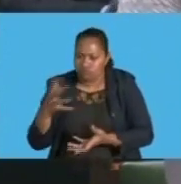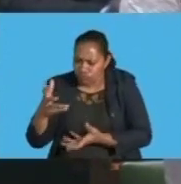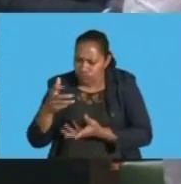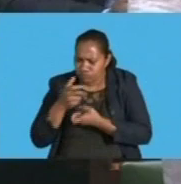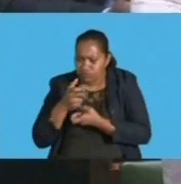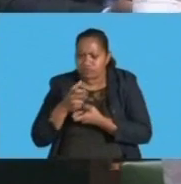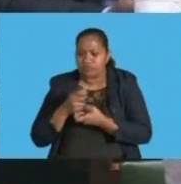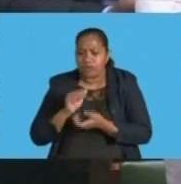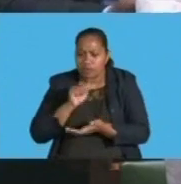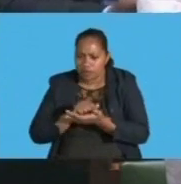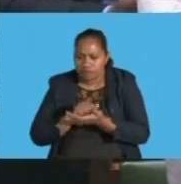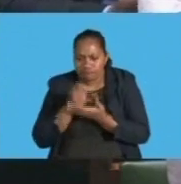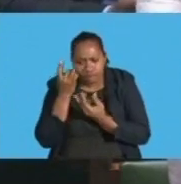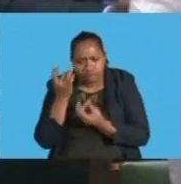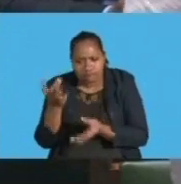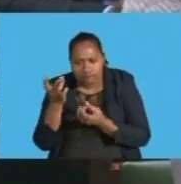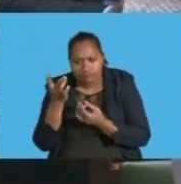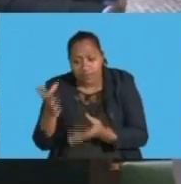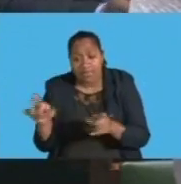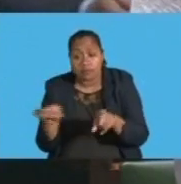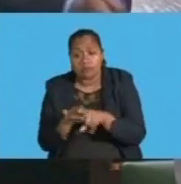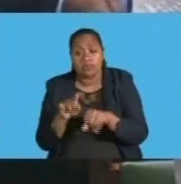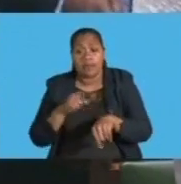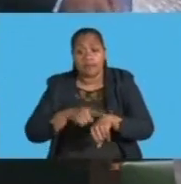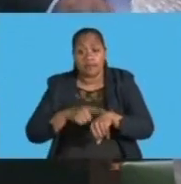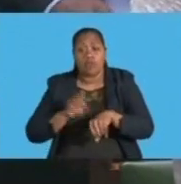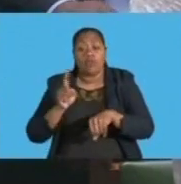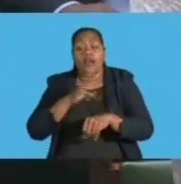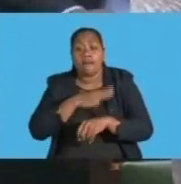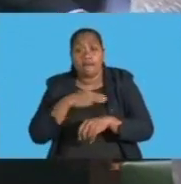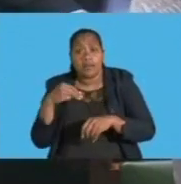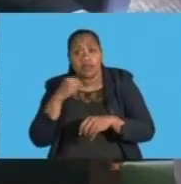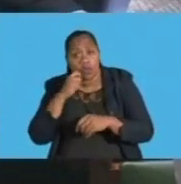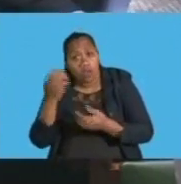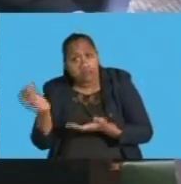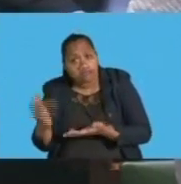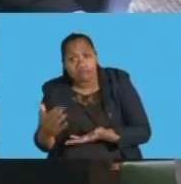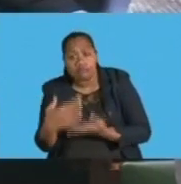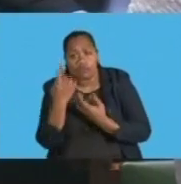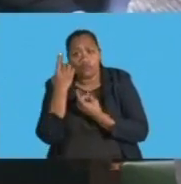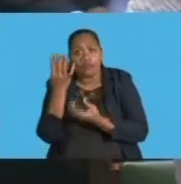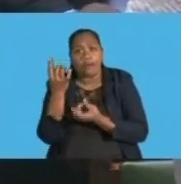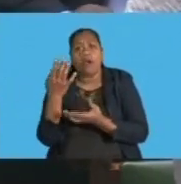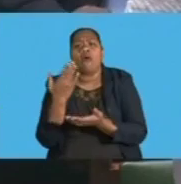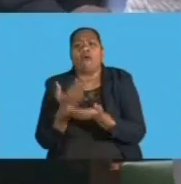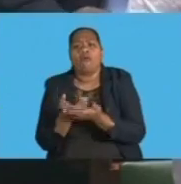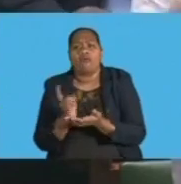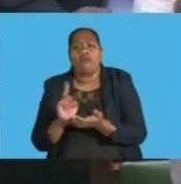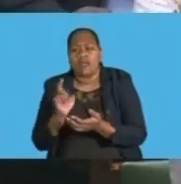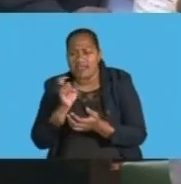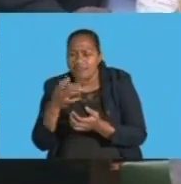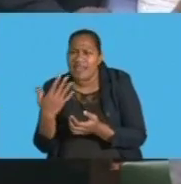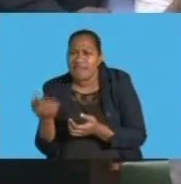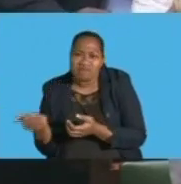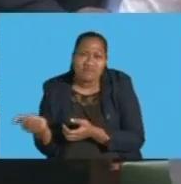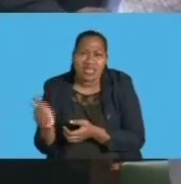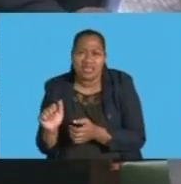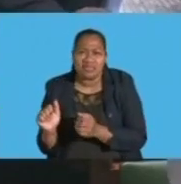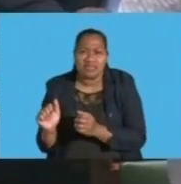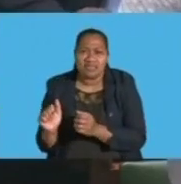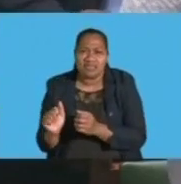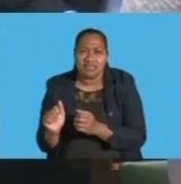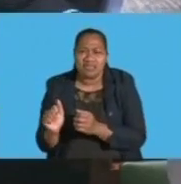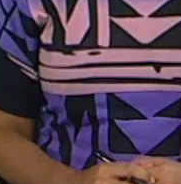spatial information, and at the same time the ministry will collect information on tenancy arrangement, if any, within the